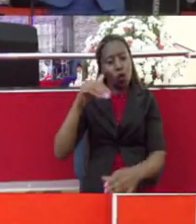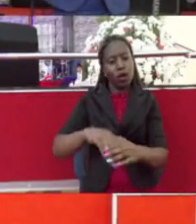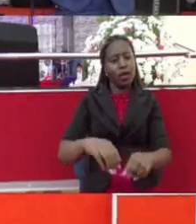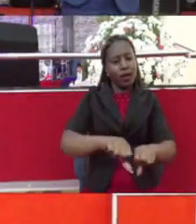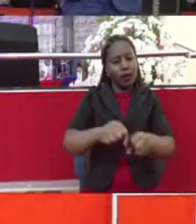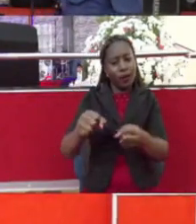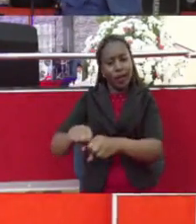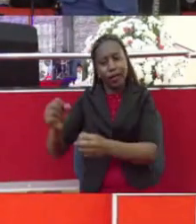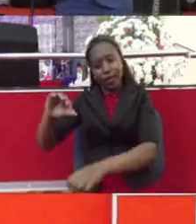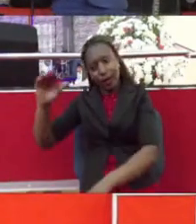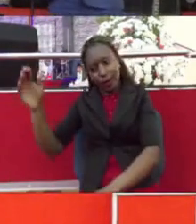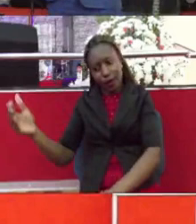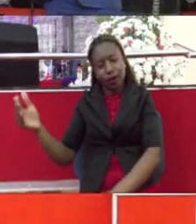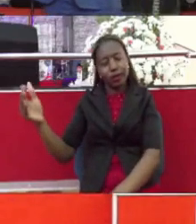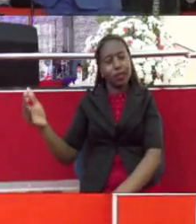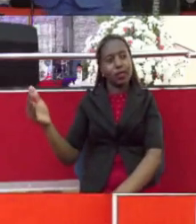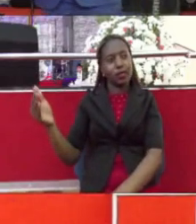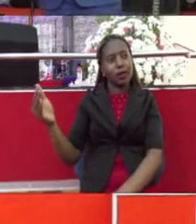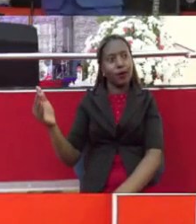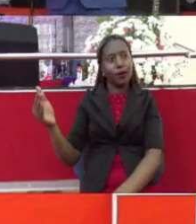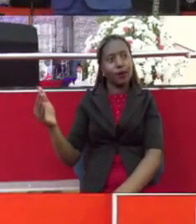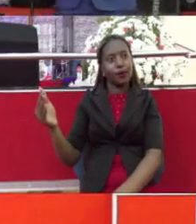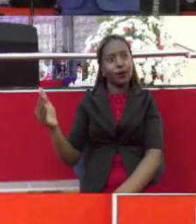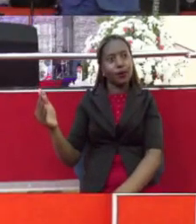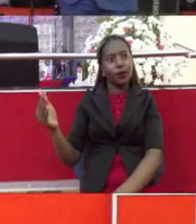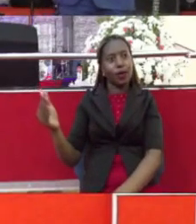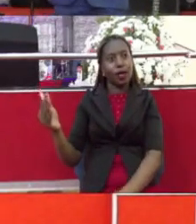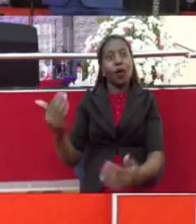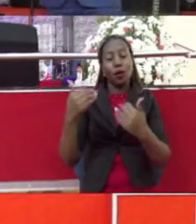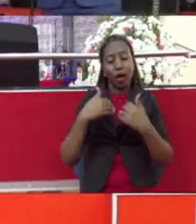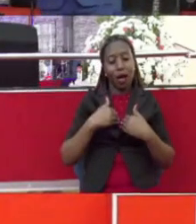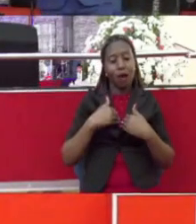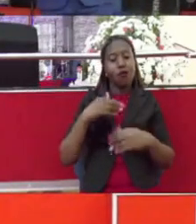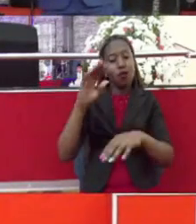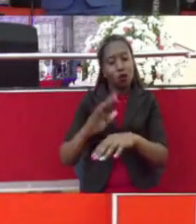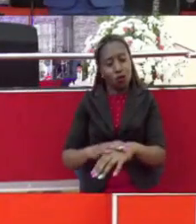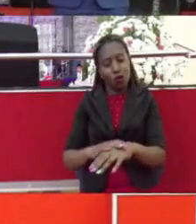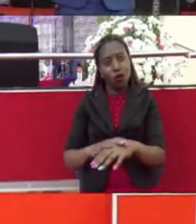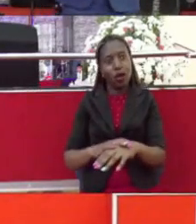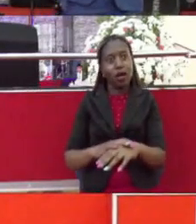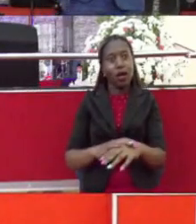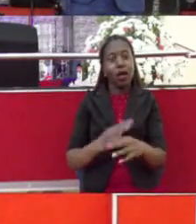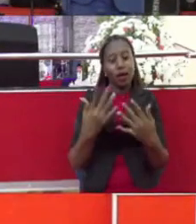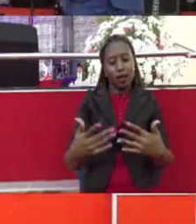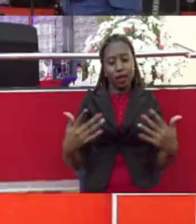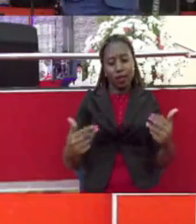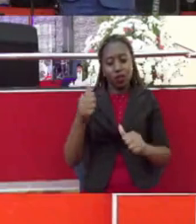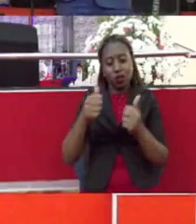tujue kwamba wakati tunaweza kugonga milima ile, there are the good or precious things or lessons that the Lord has for us. Kuna